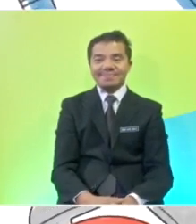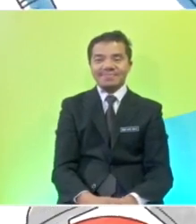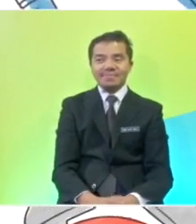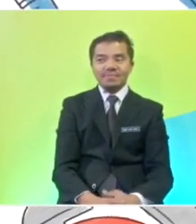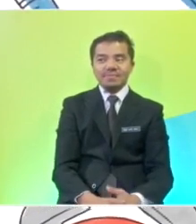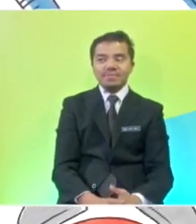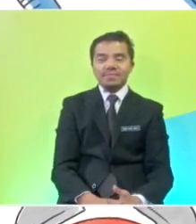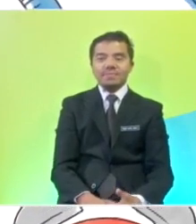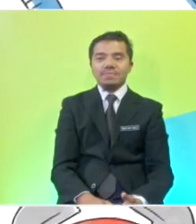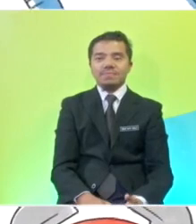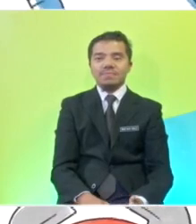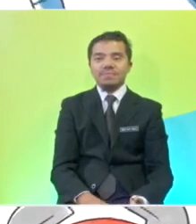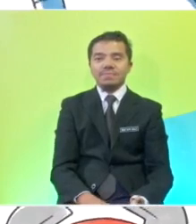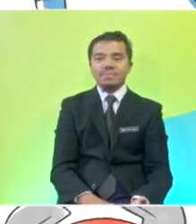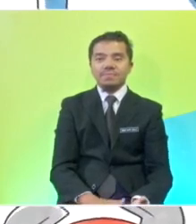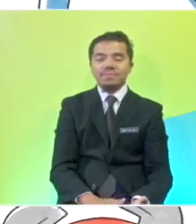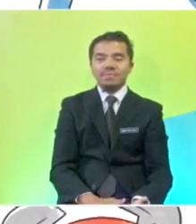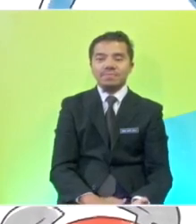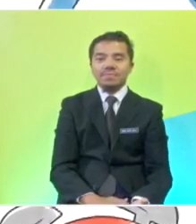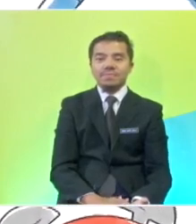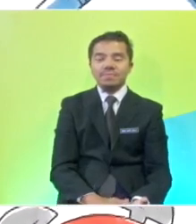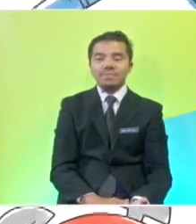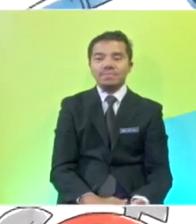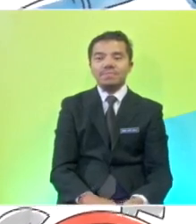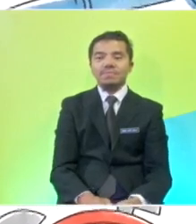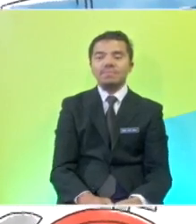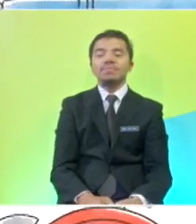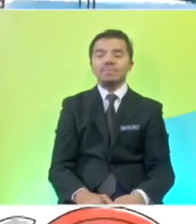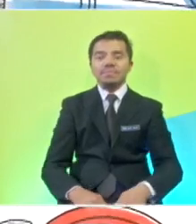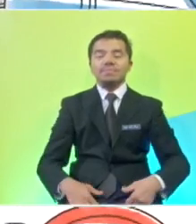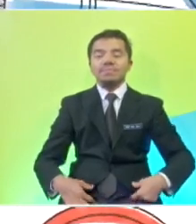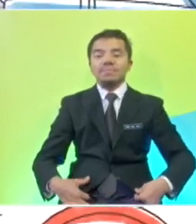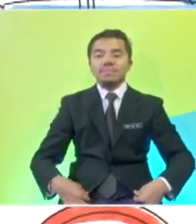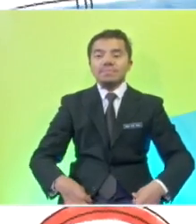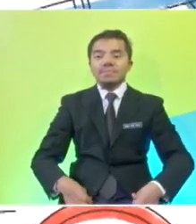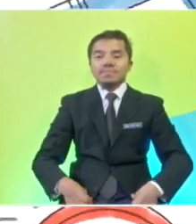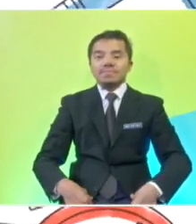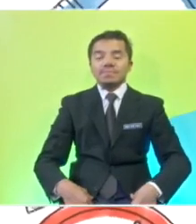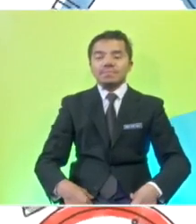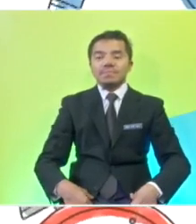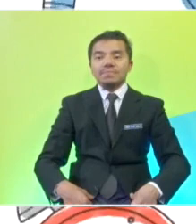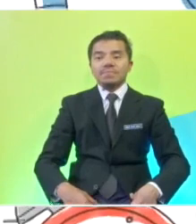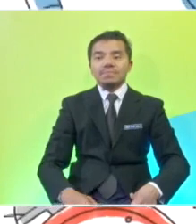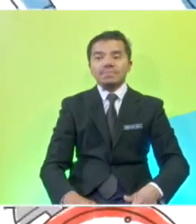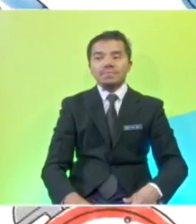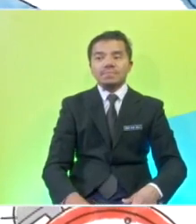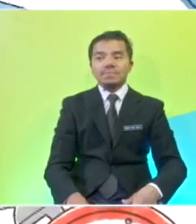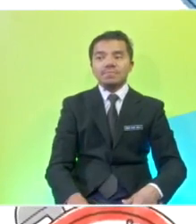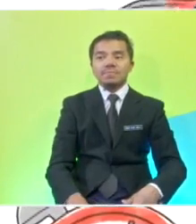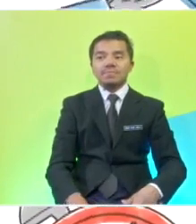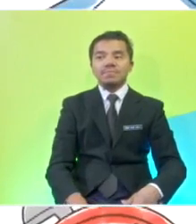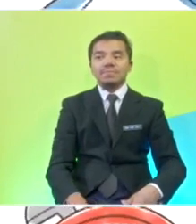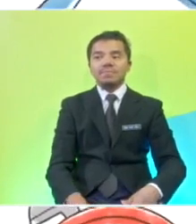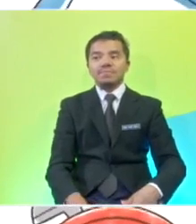Okay, now I have another question before we go to the another quiz here. Okay. Okay, what is the function of our